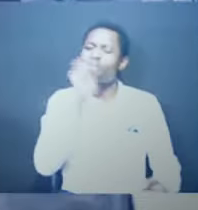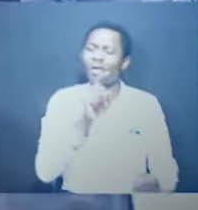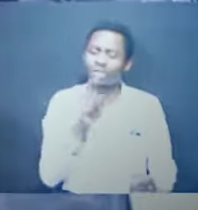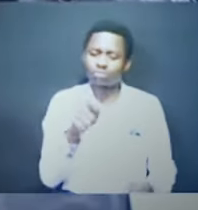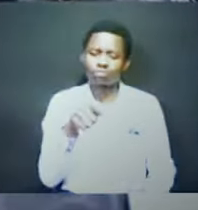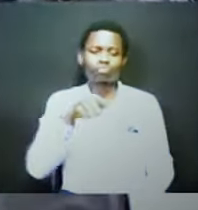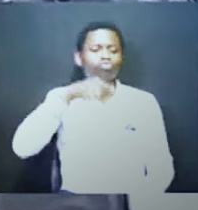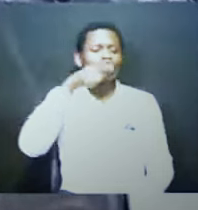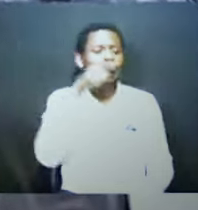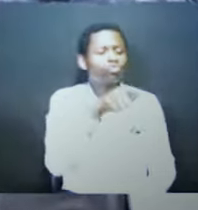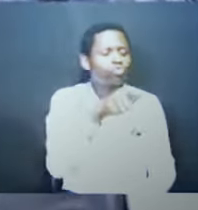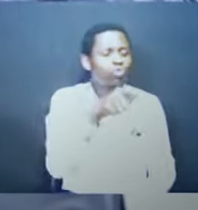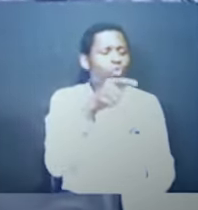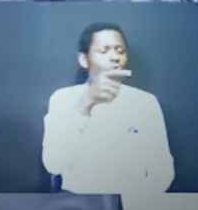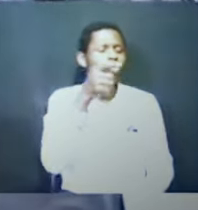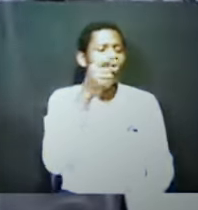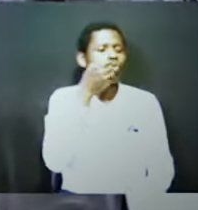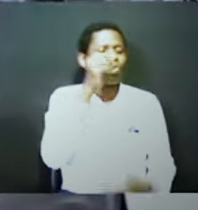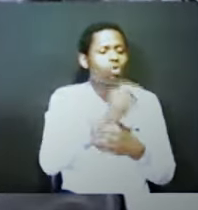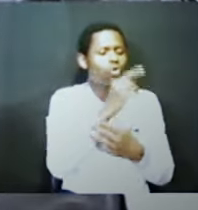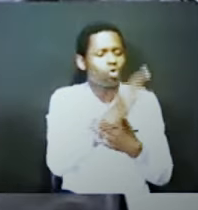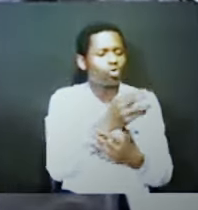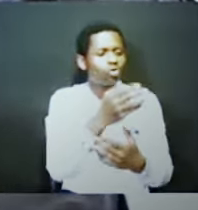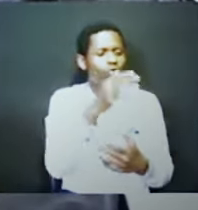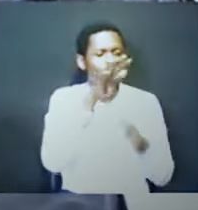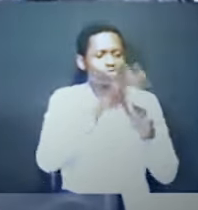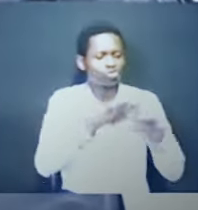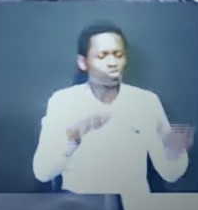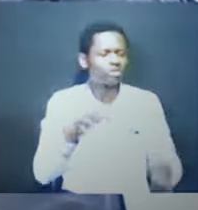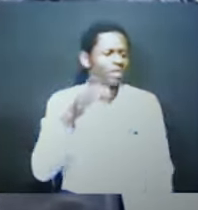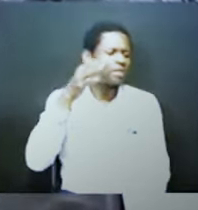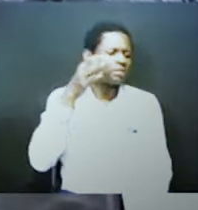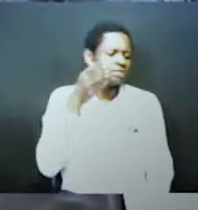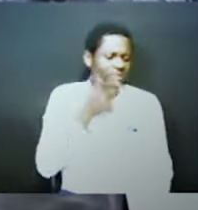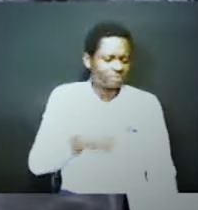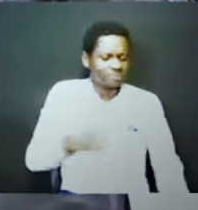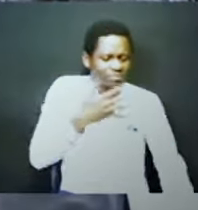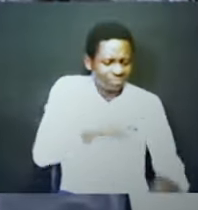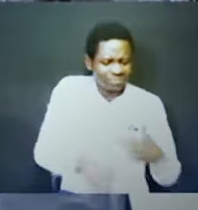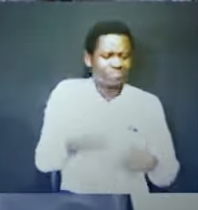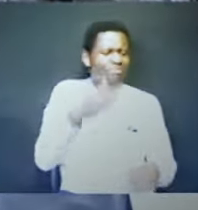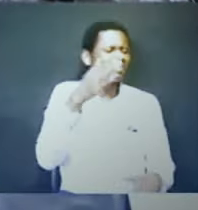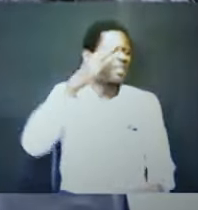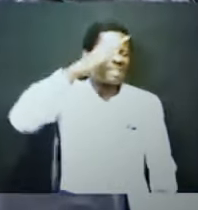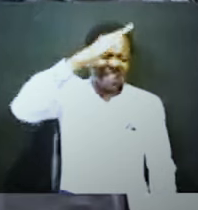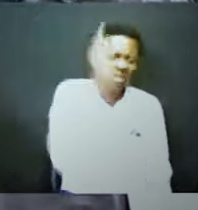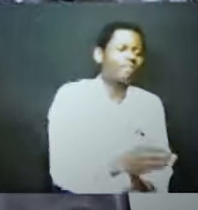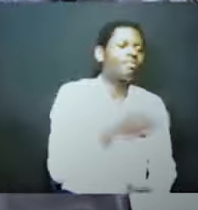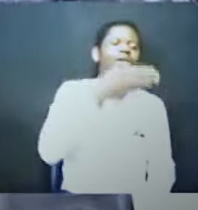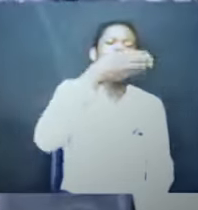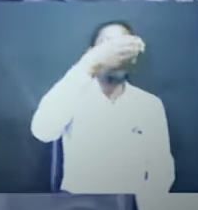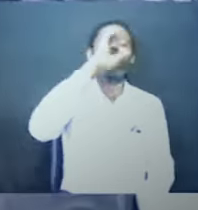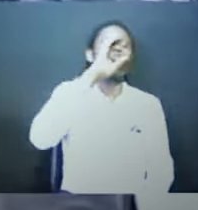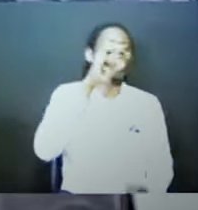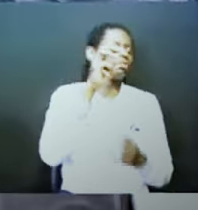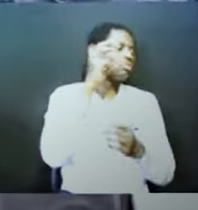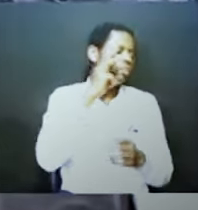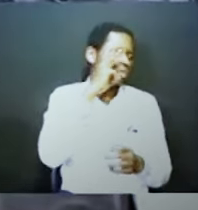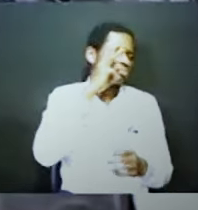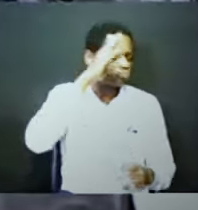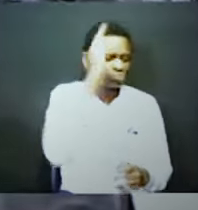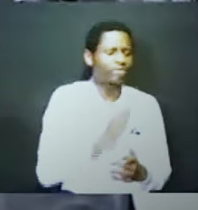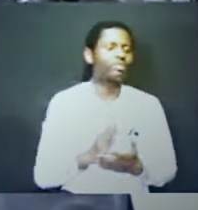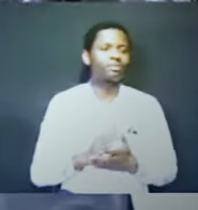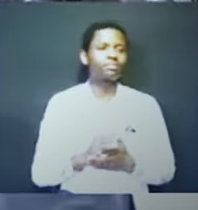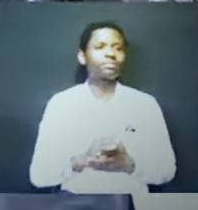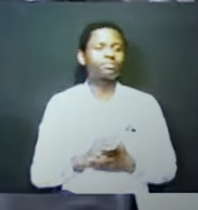you nor your descendants must ever drink wine. Na was say, Yarin Nomansa, a